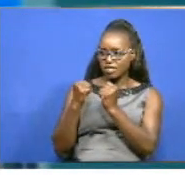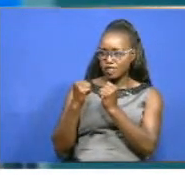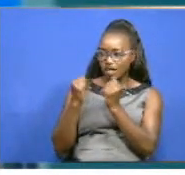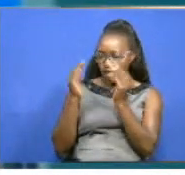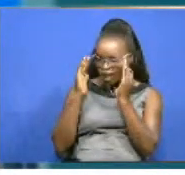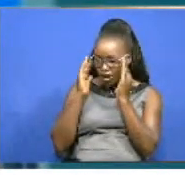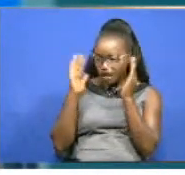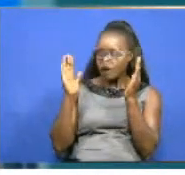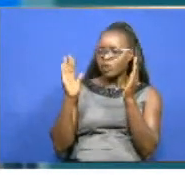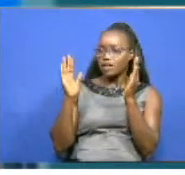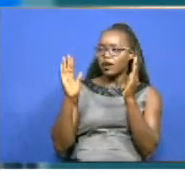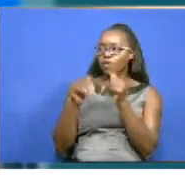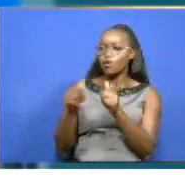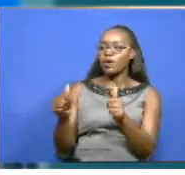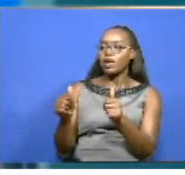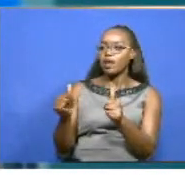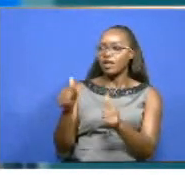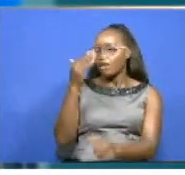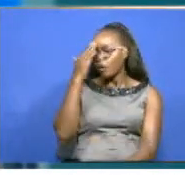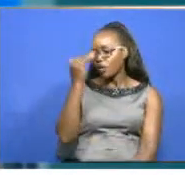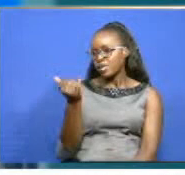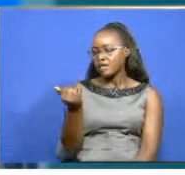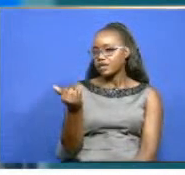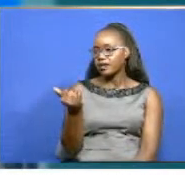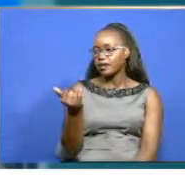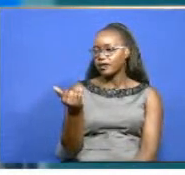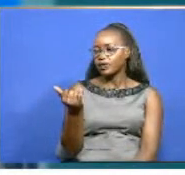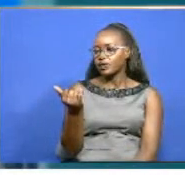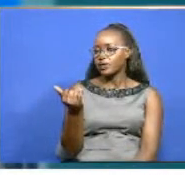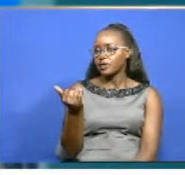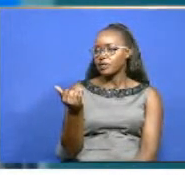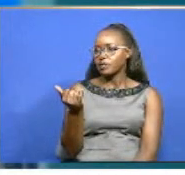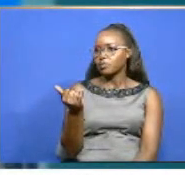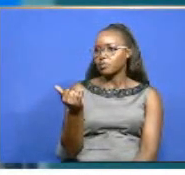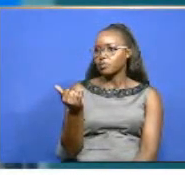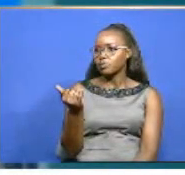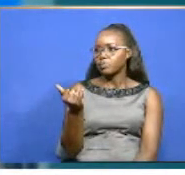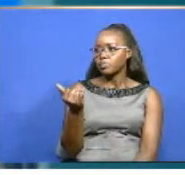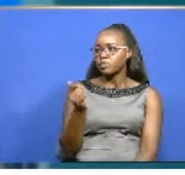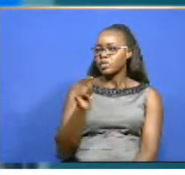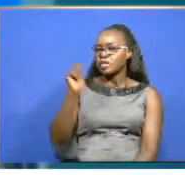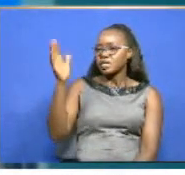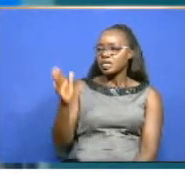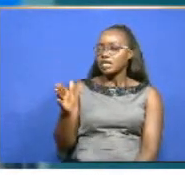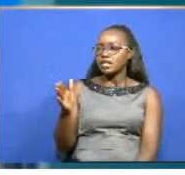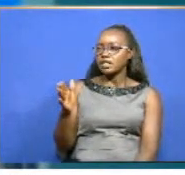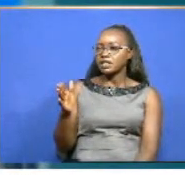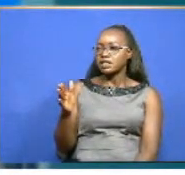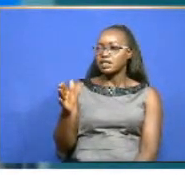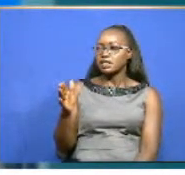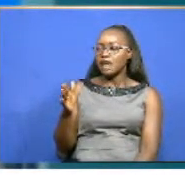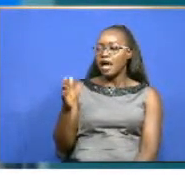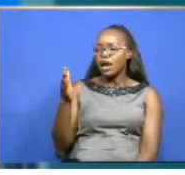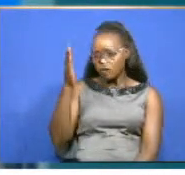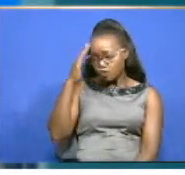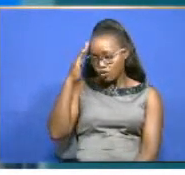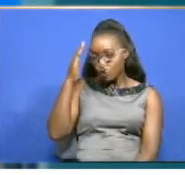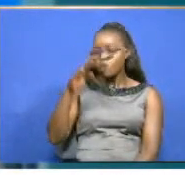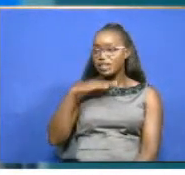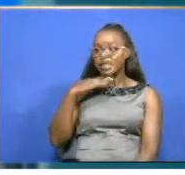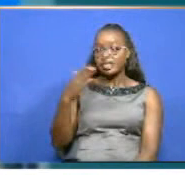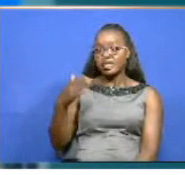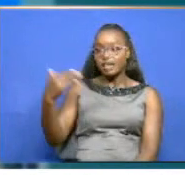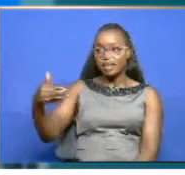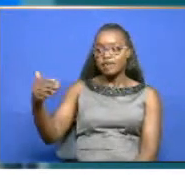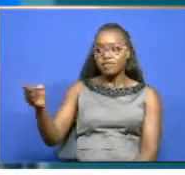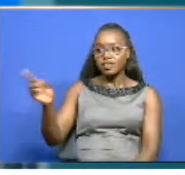alarmed. Why I say that is that we don't want Kenyans to be alarmed that there are deaths happening every day, but we want